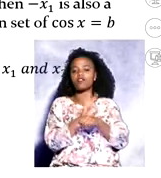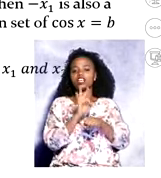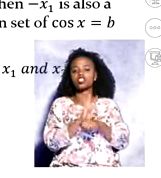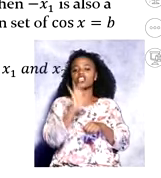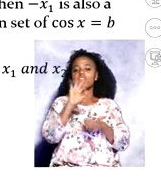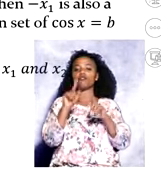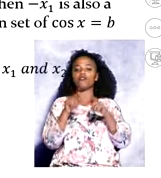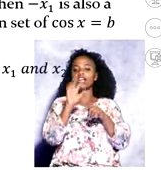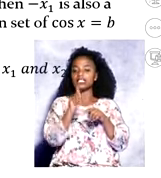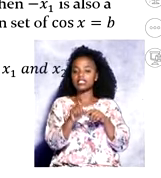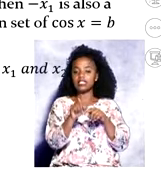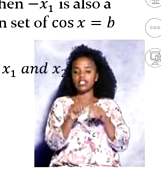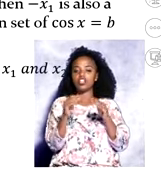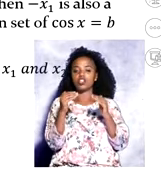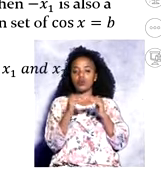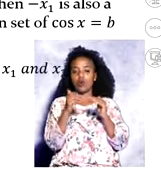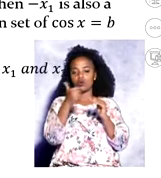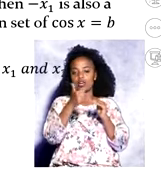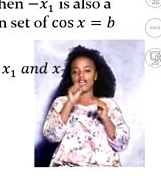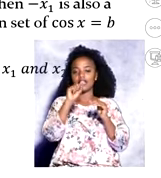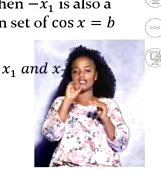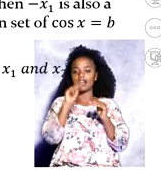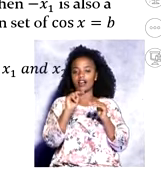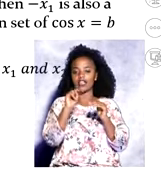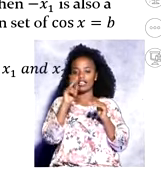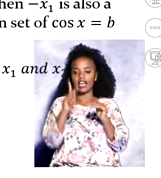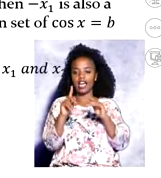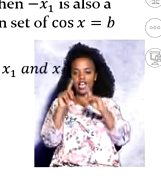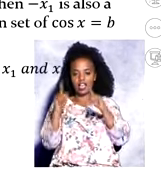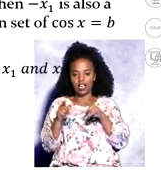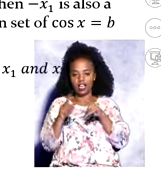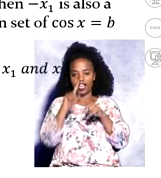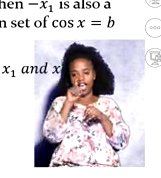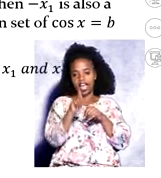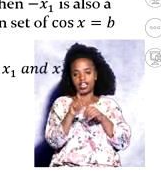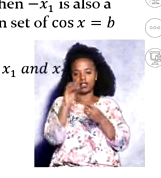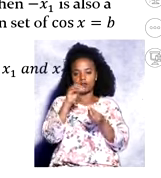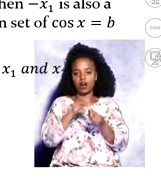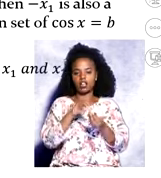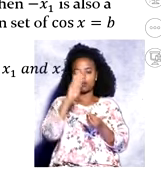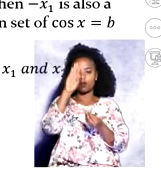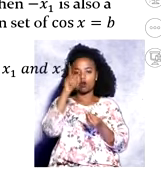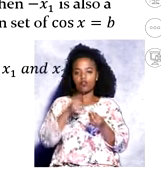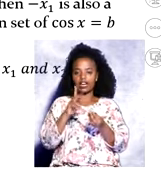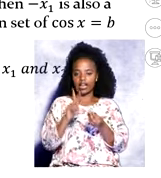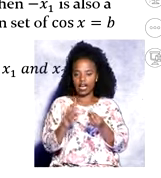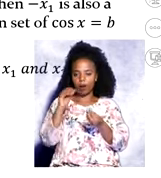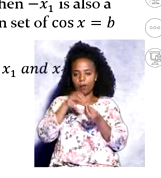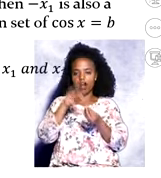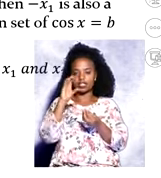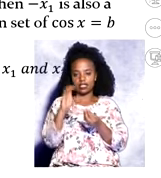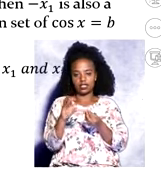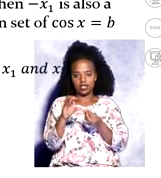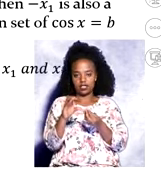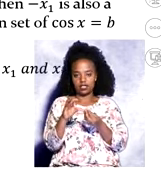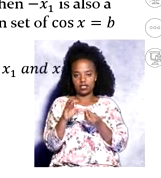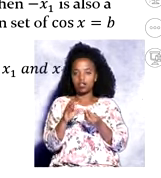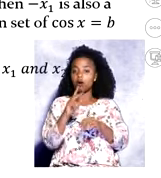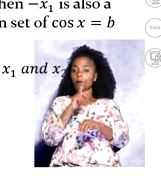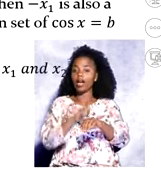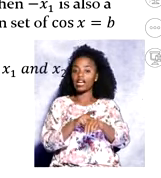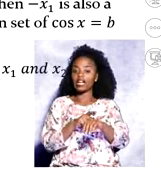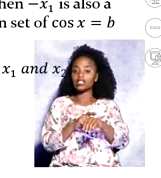x equals to a sine k into x plus b over k plus c. Its period is,